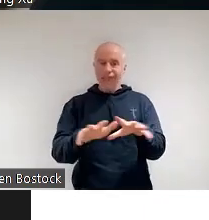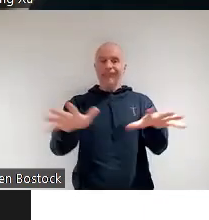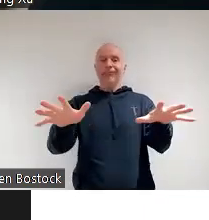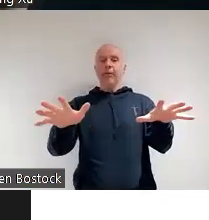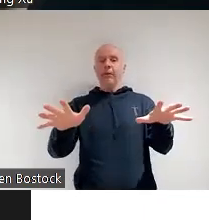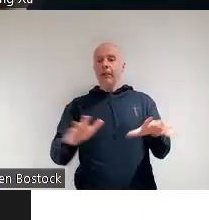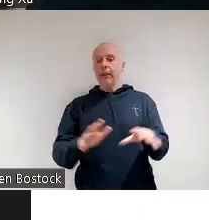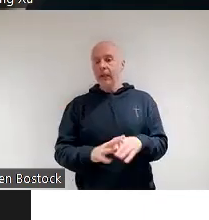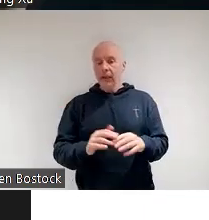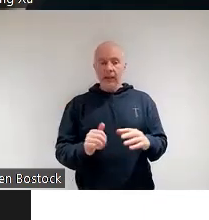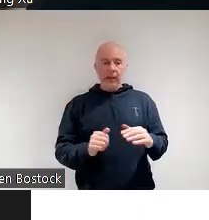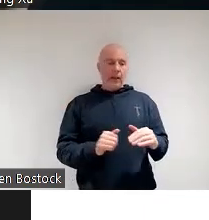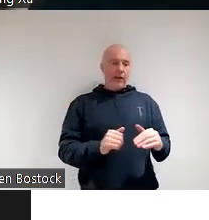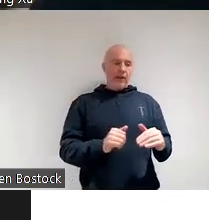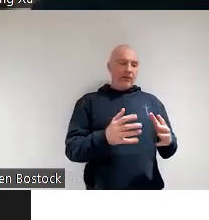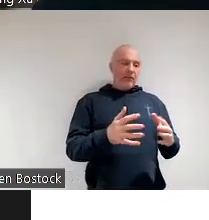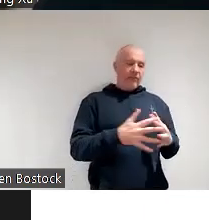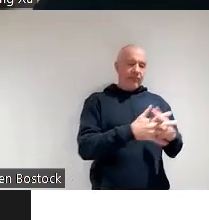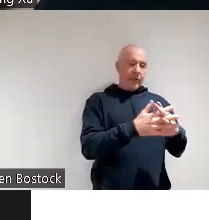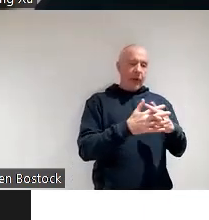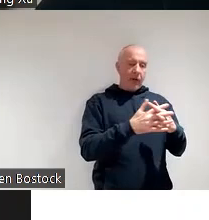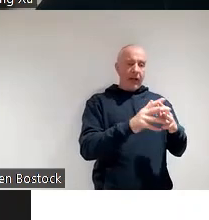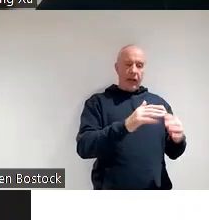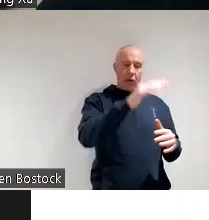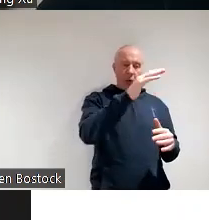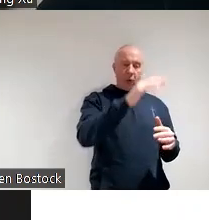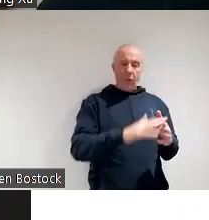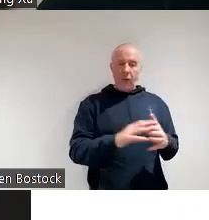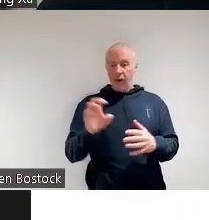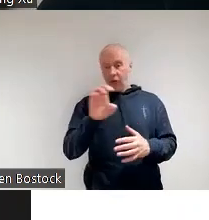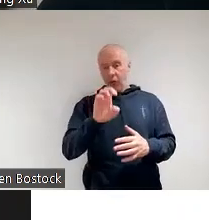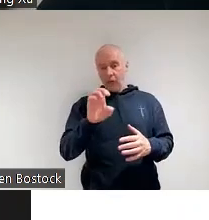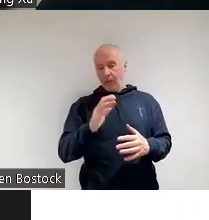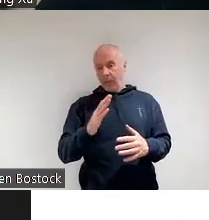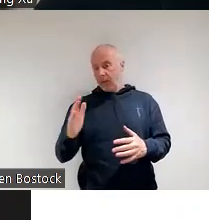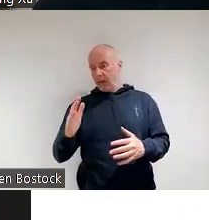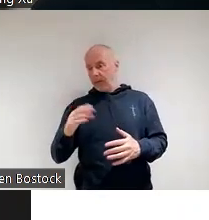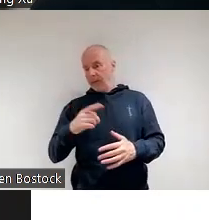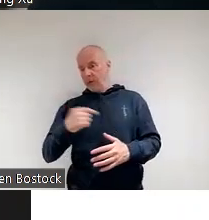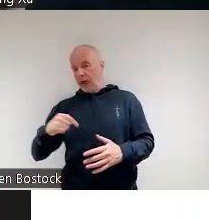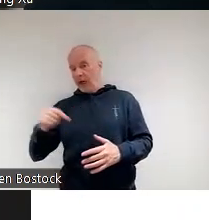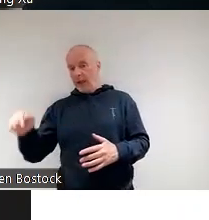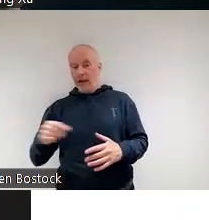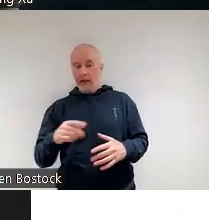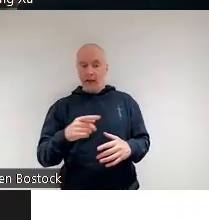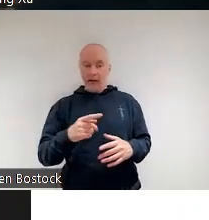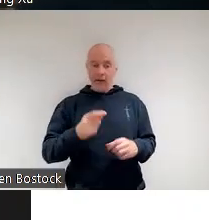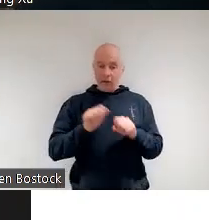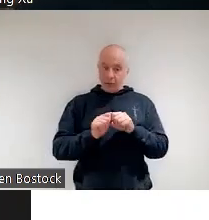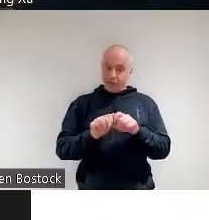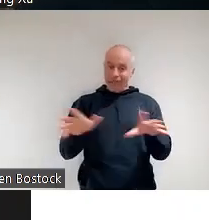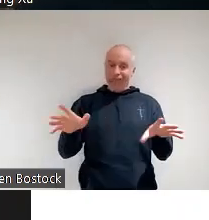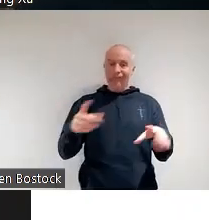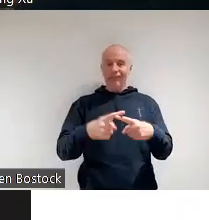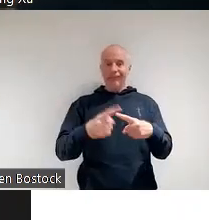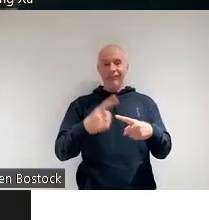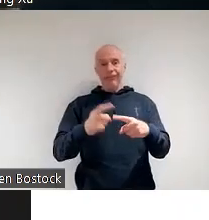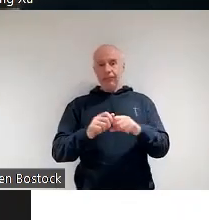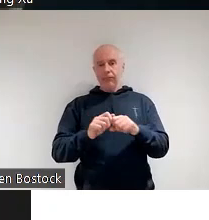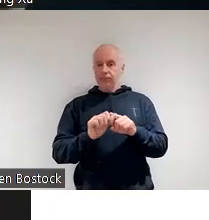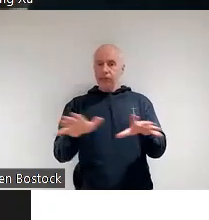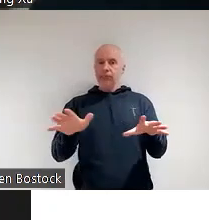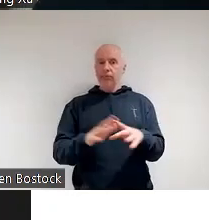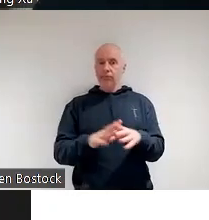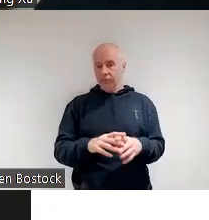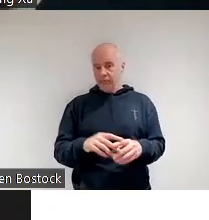including North America, Europe, China. So this is happening really fast. If we use UK as an example,